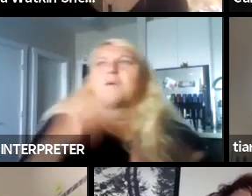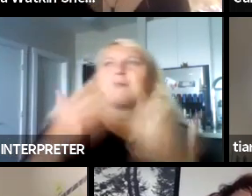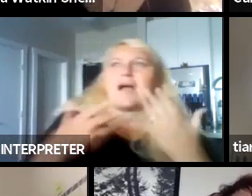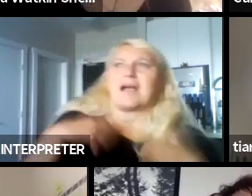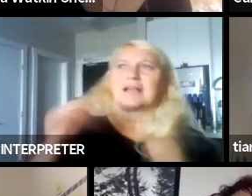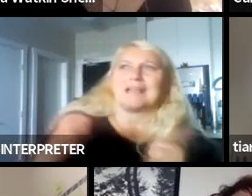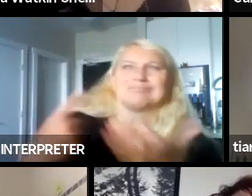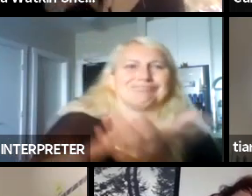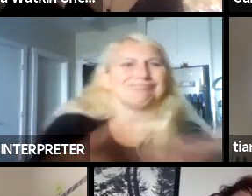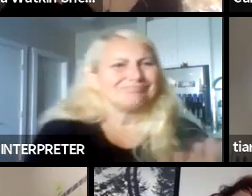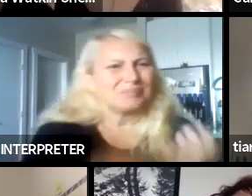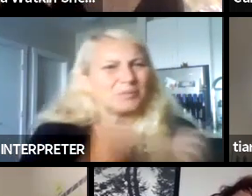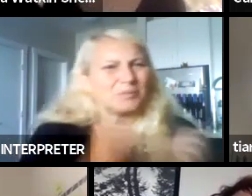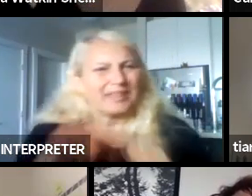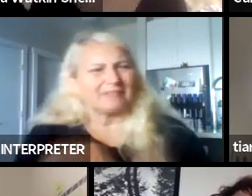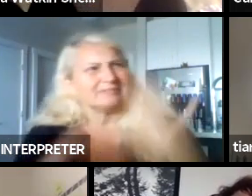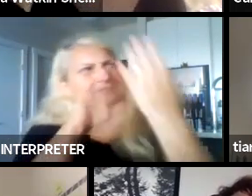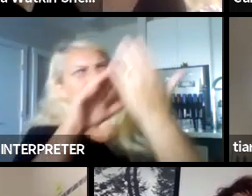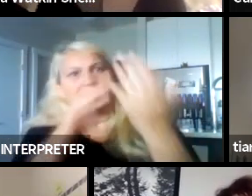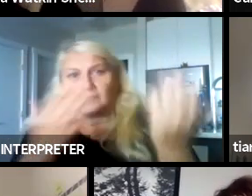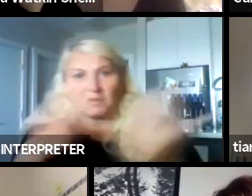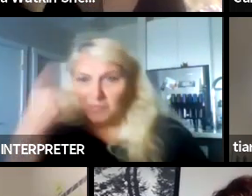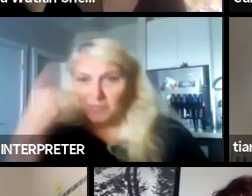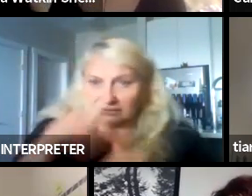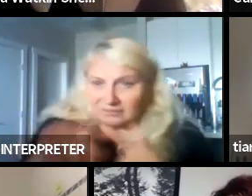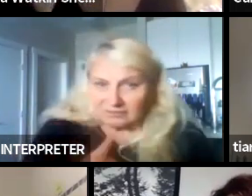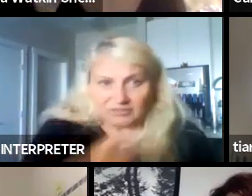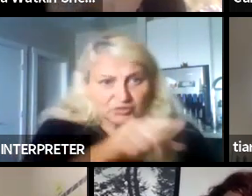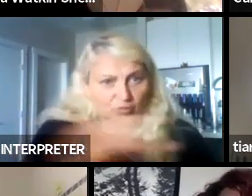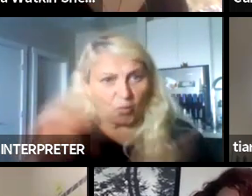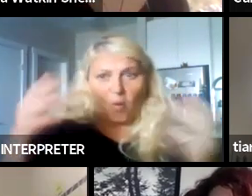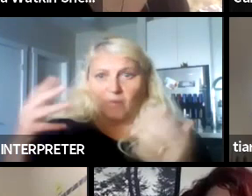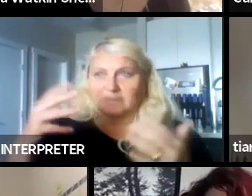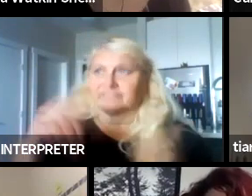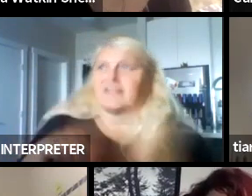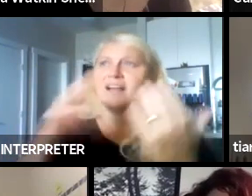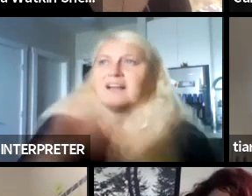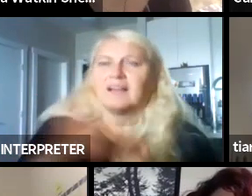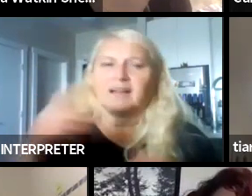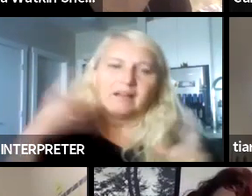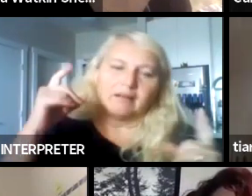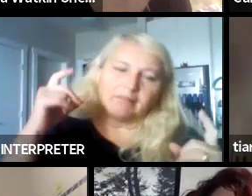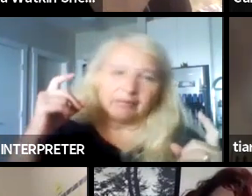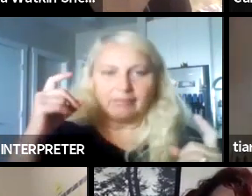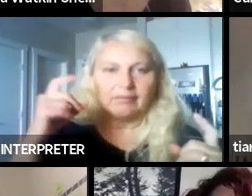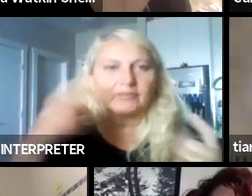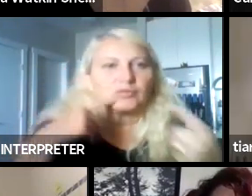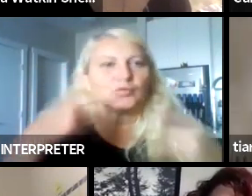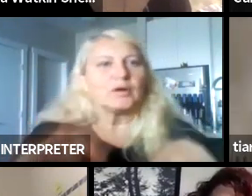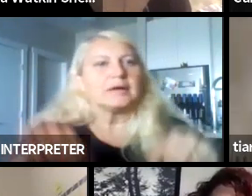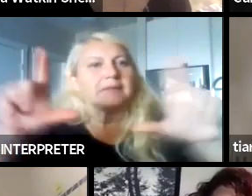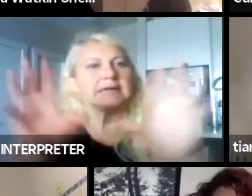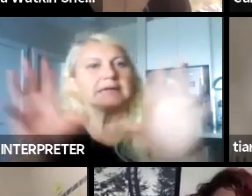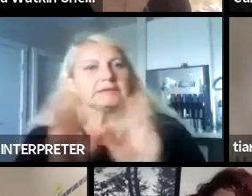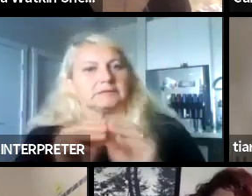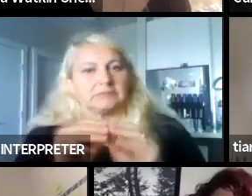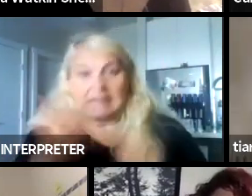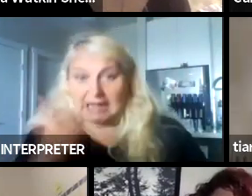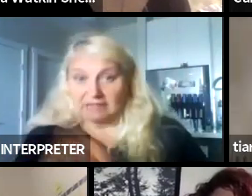that. Has anyone had to deal with microaggressions in virtual facilitation meetings at all?